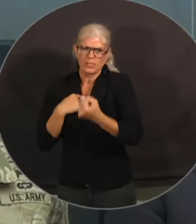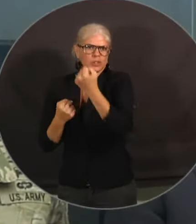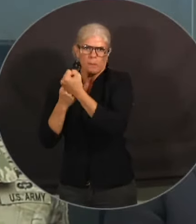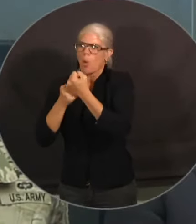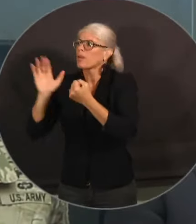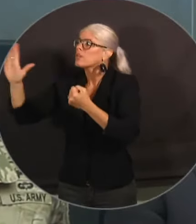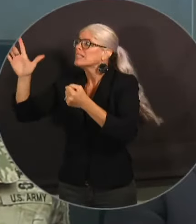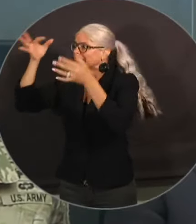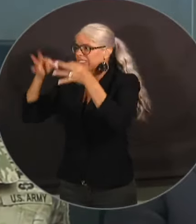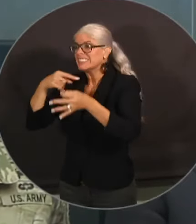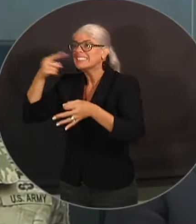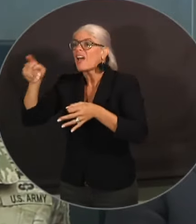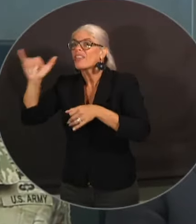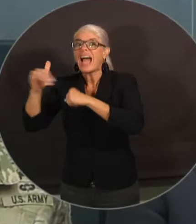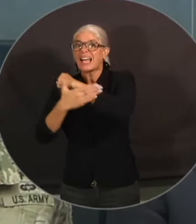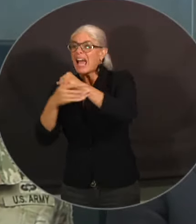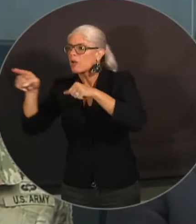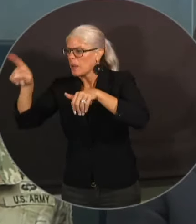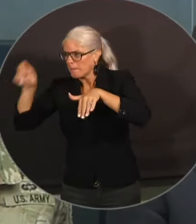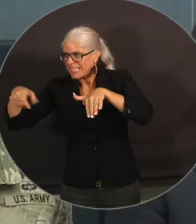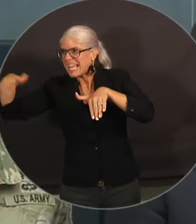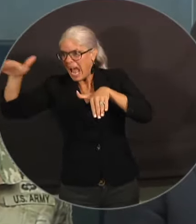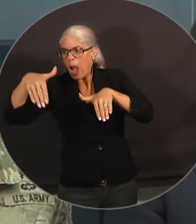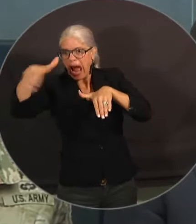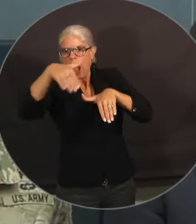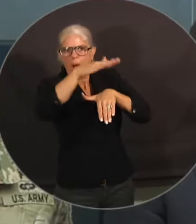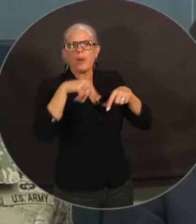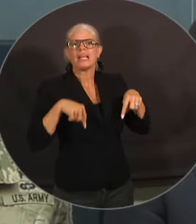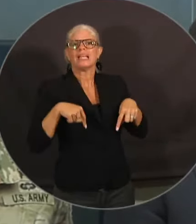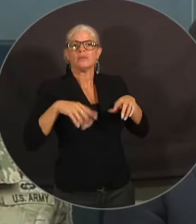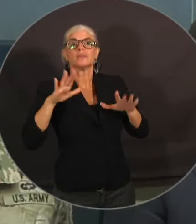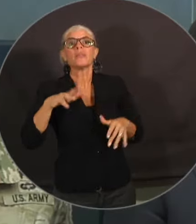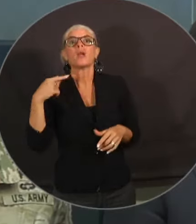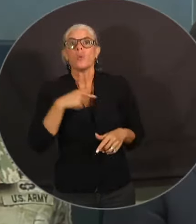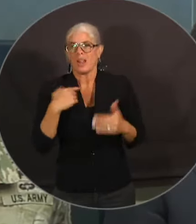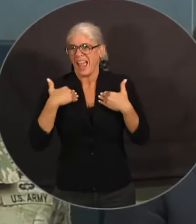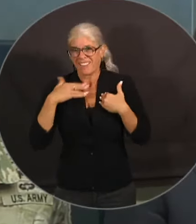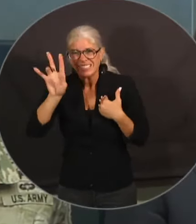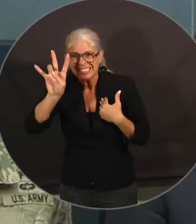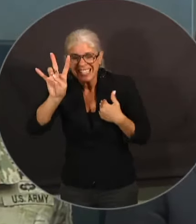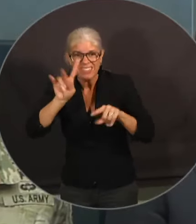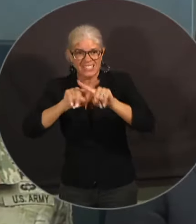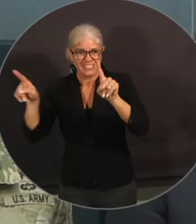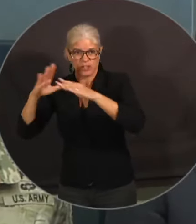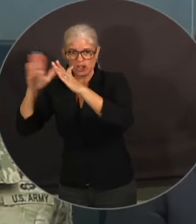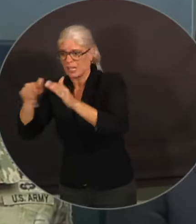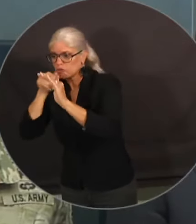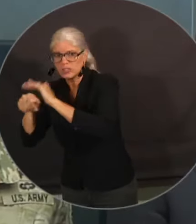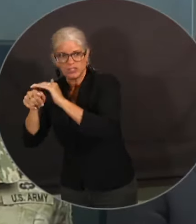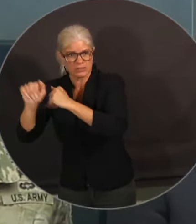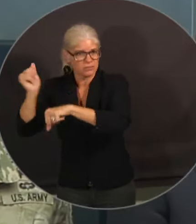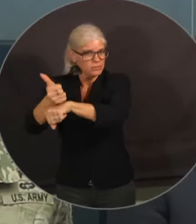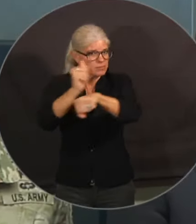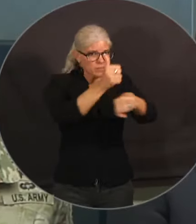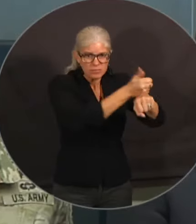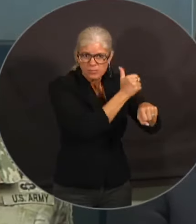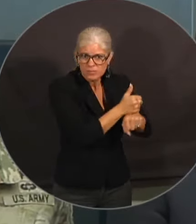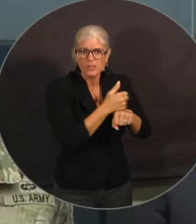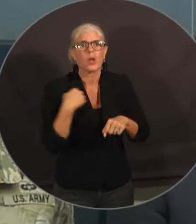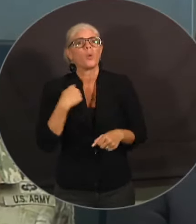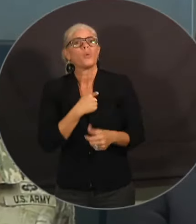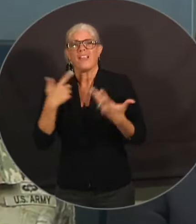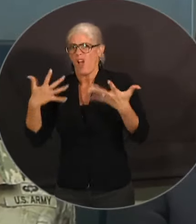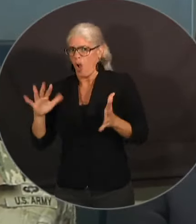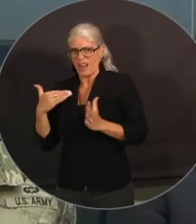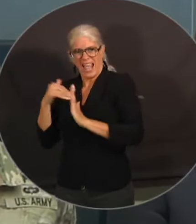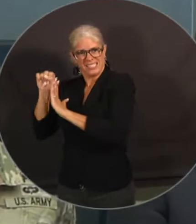they've done. They have opened up, I believe, 7 shelters here. They have asked the state to help supplement that, and I believe we have 3 other shelters